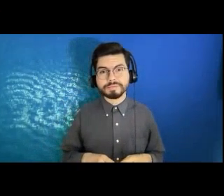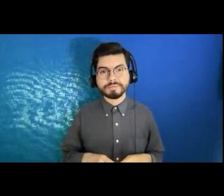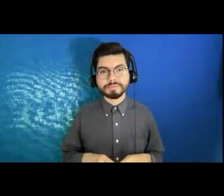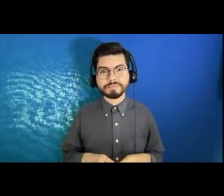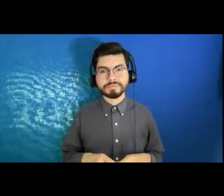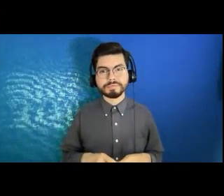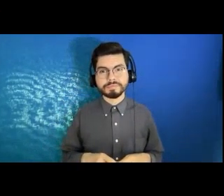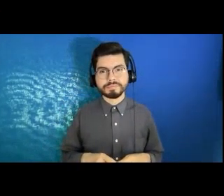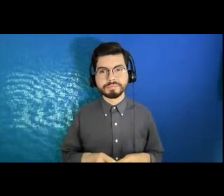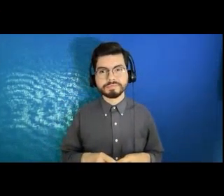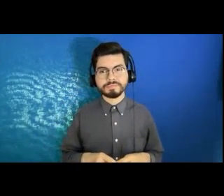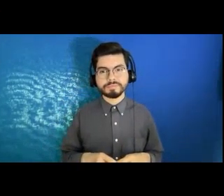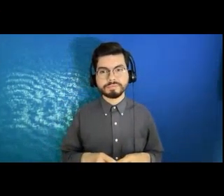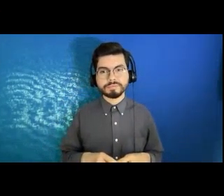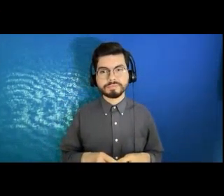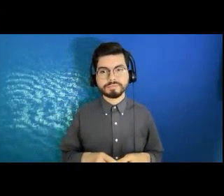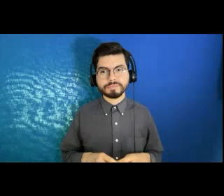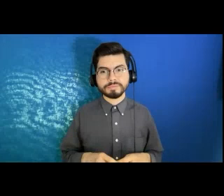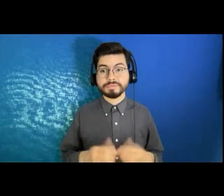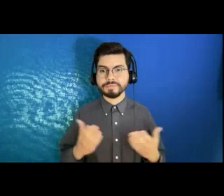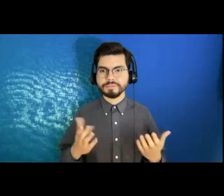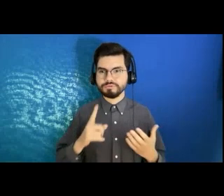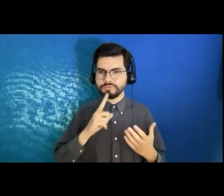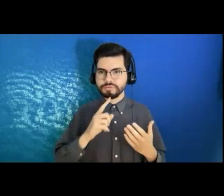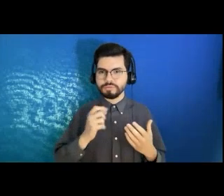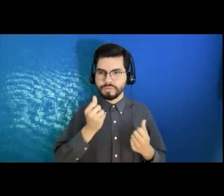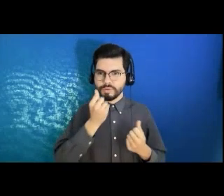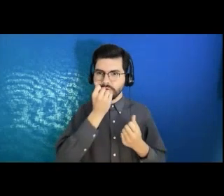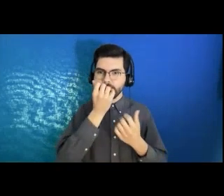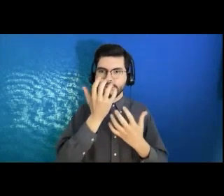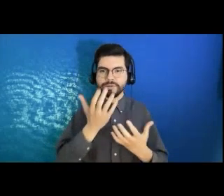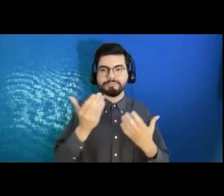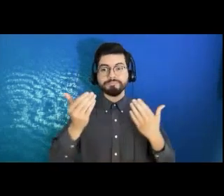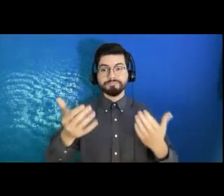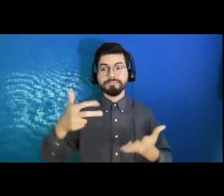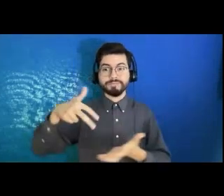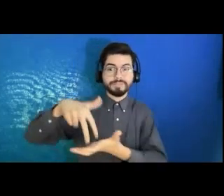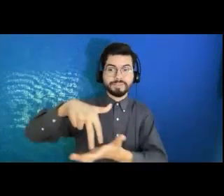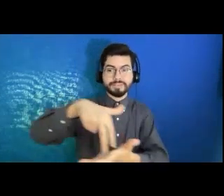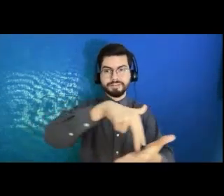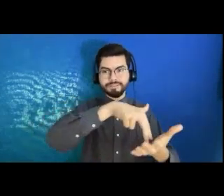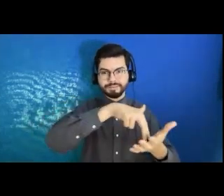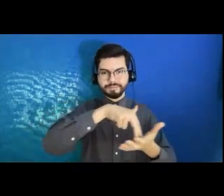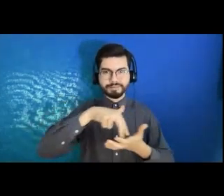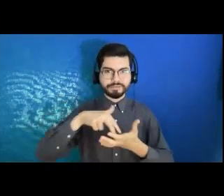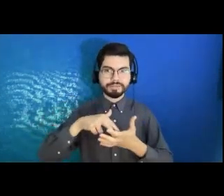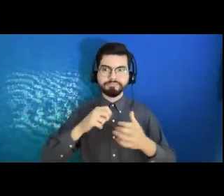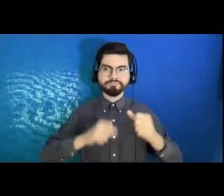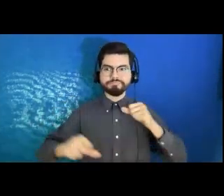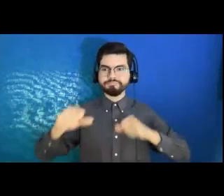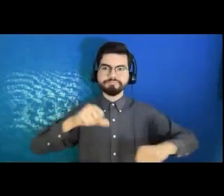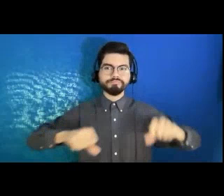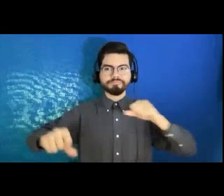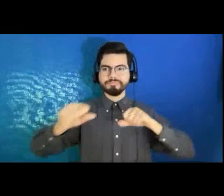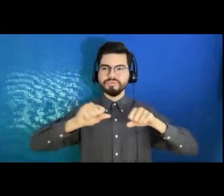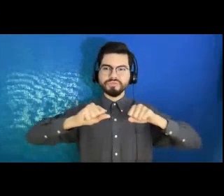I didn't know. It's getting really warm in here, I know. So why don't everybody just stand up for a second and kind of wiggle around a little